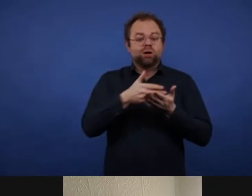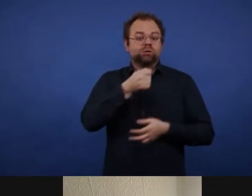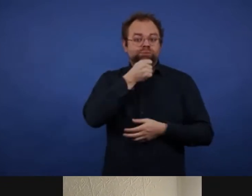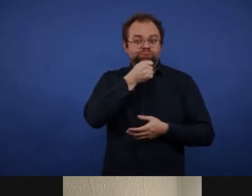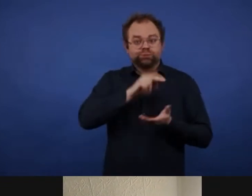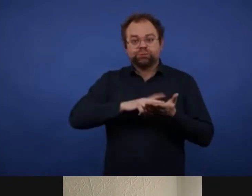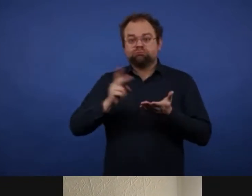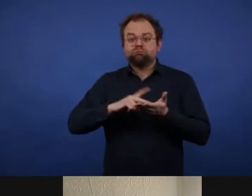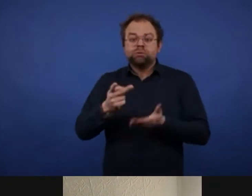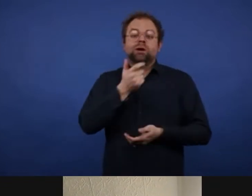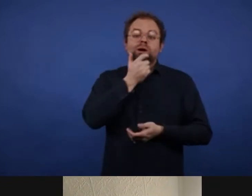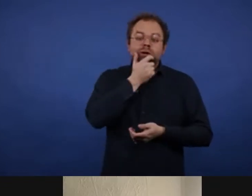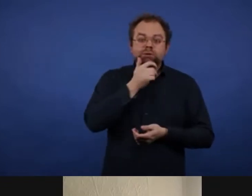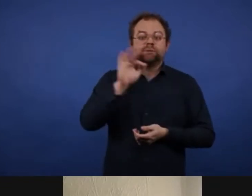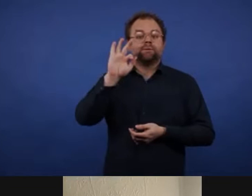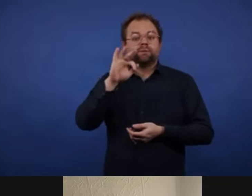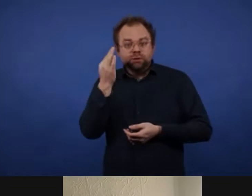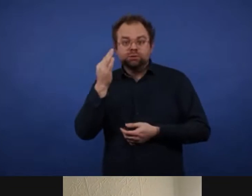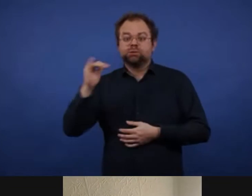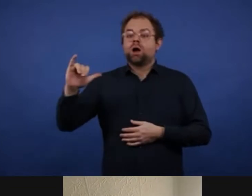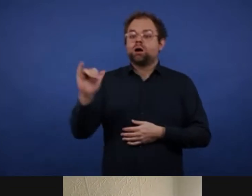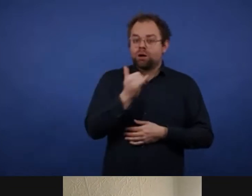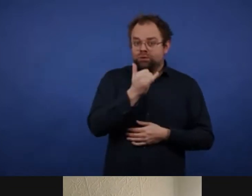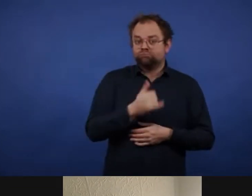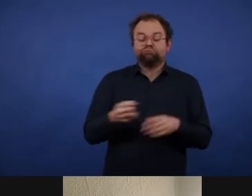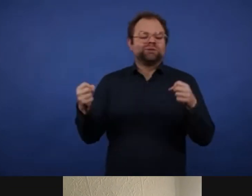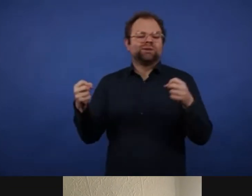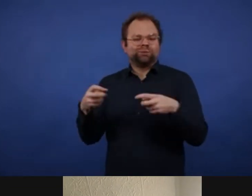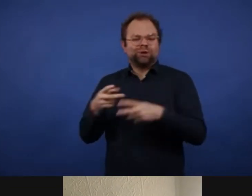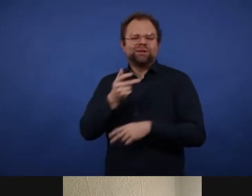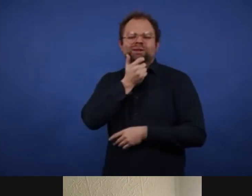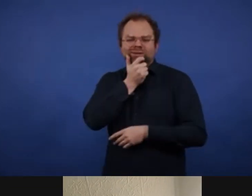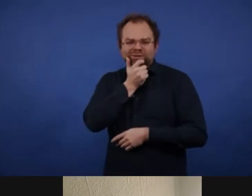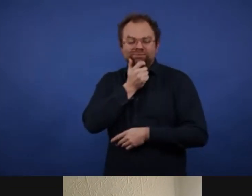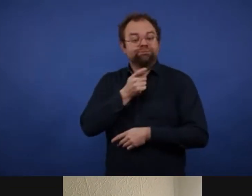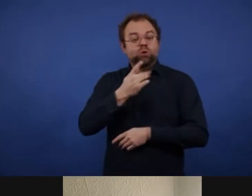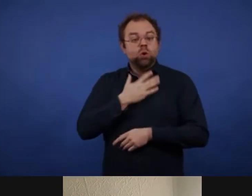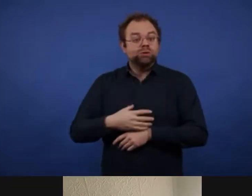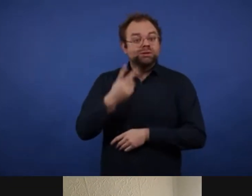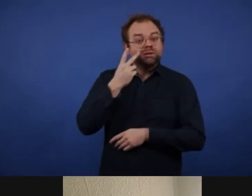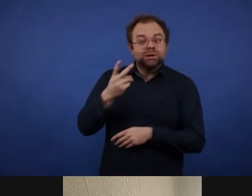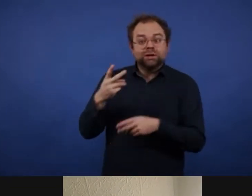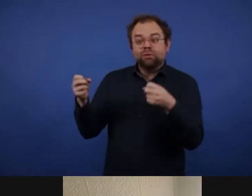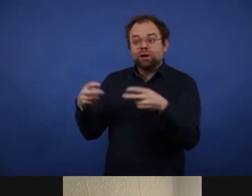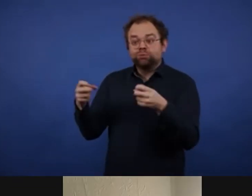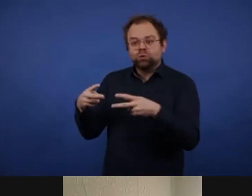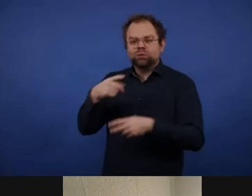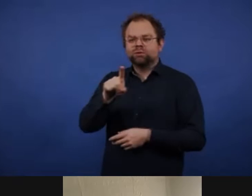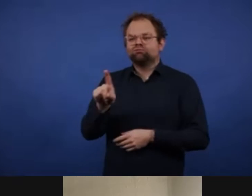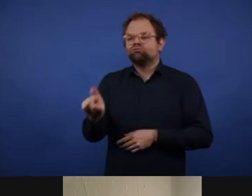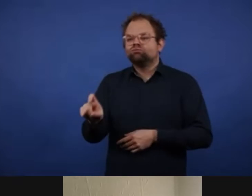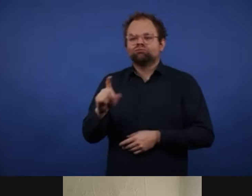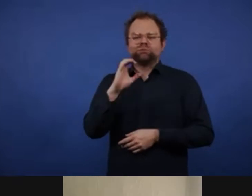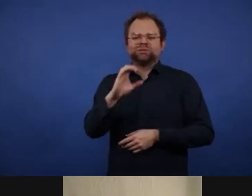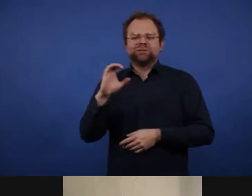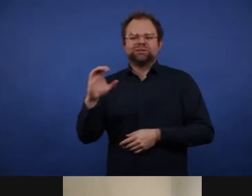captions. If you need the captions in a different window, the link is in the chat box. Kindly take a few